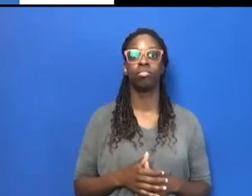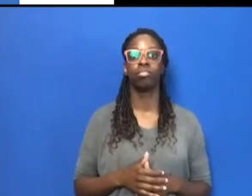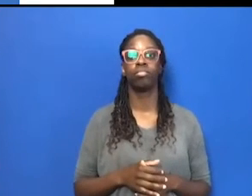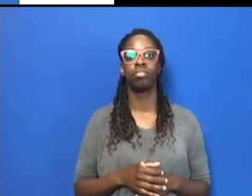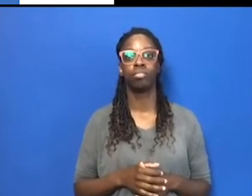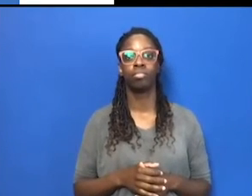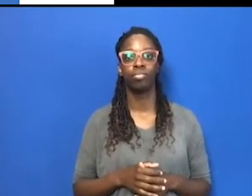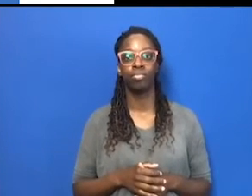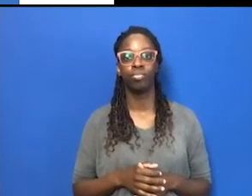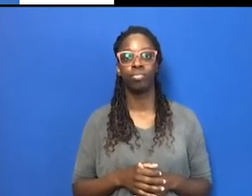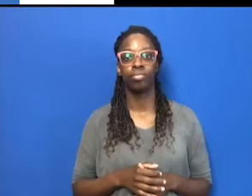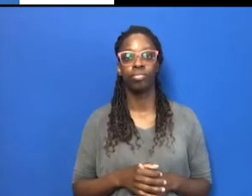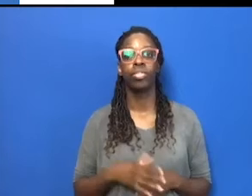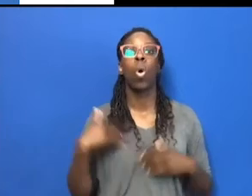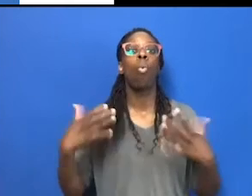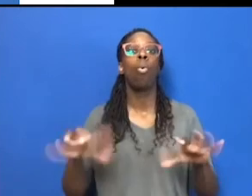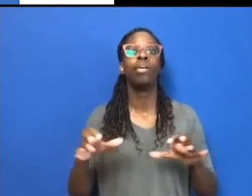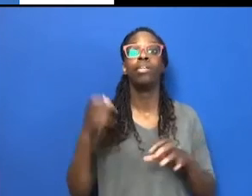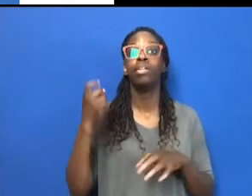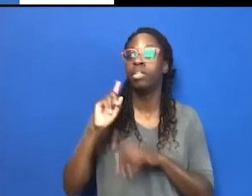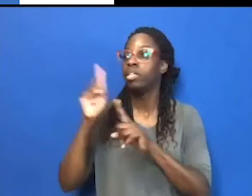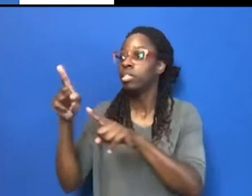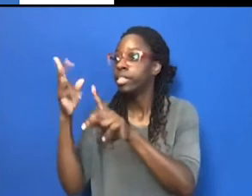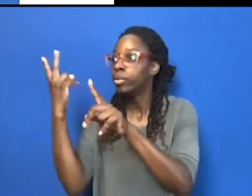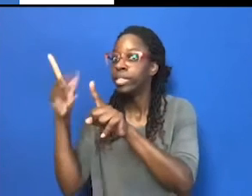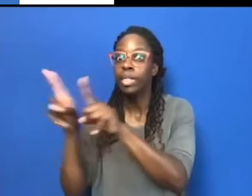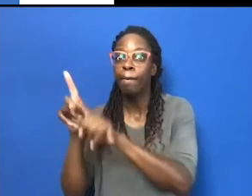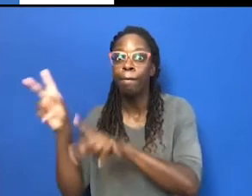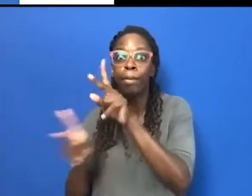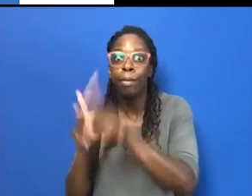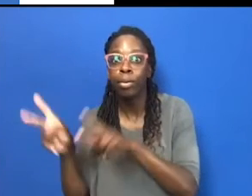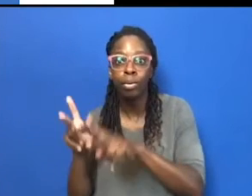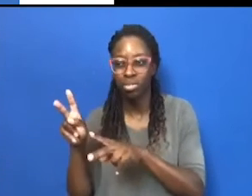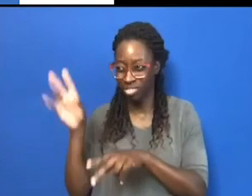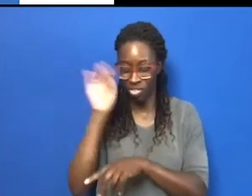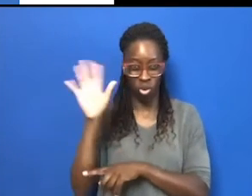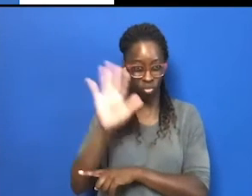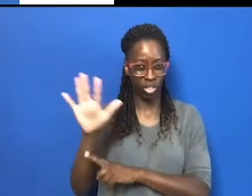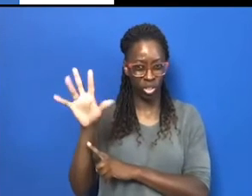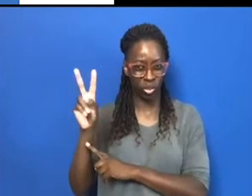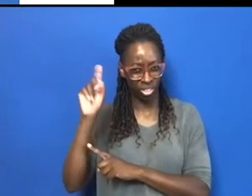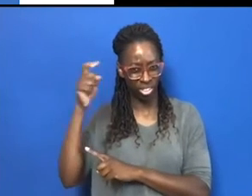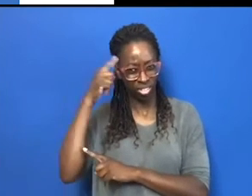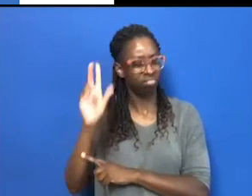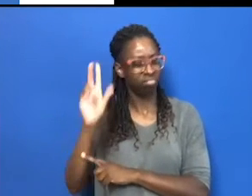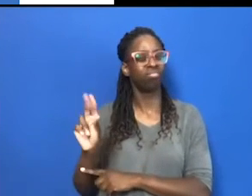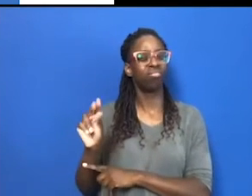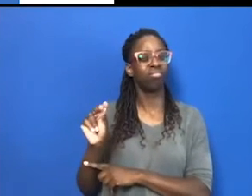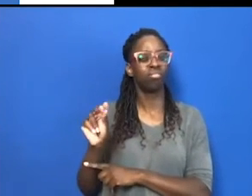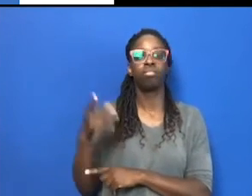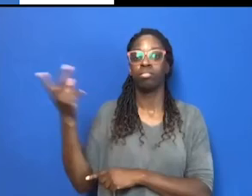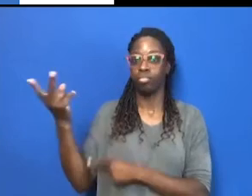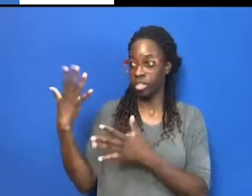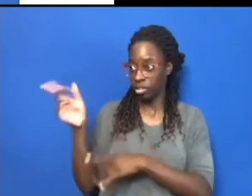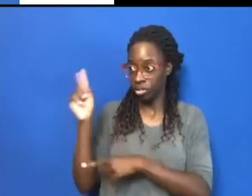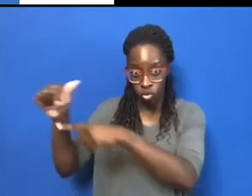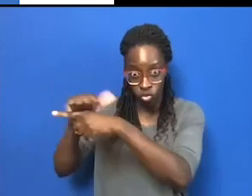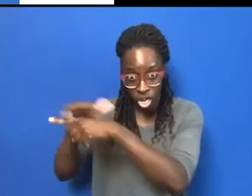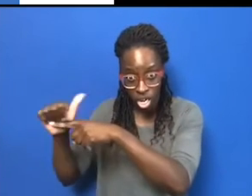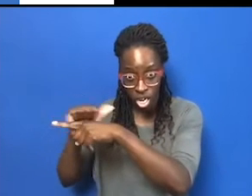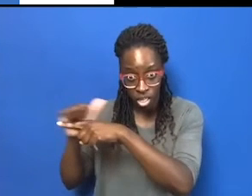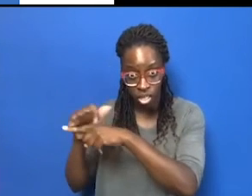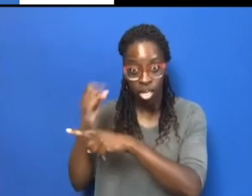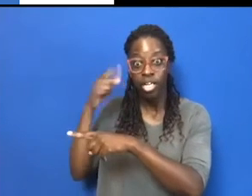coding each and every state together. And those 2 trained coders coded independently and then met for a consensus